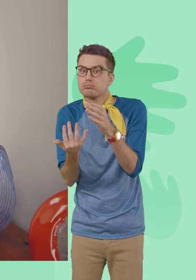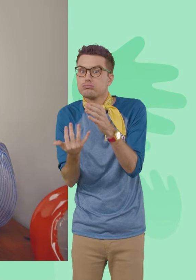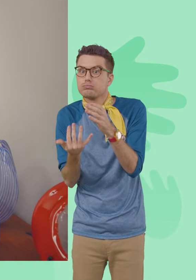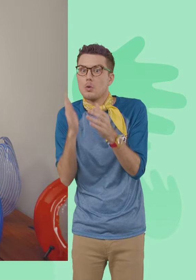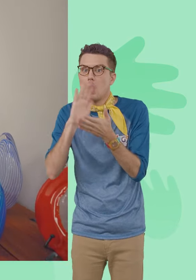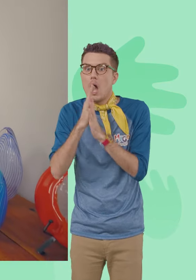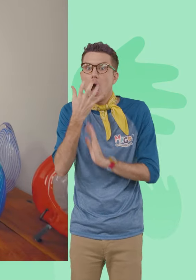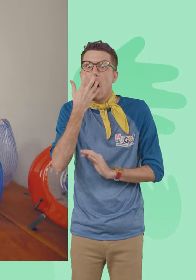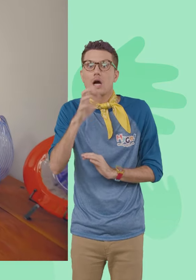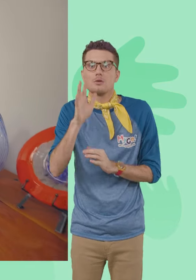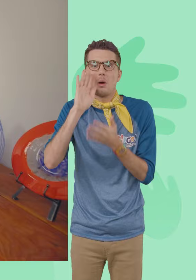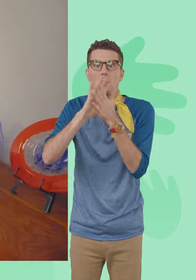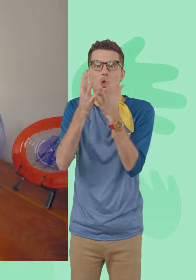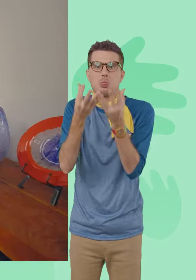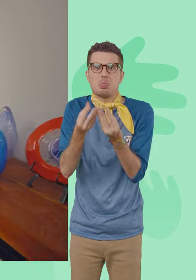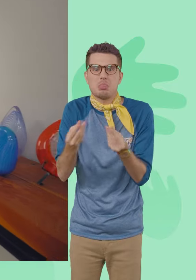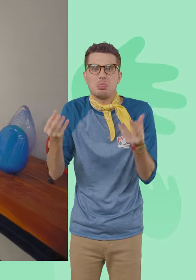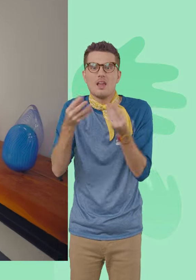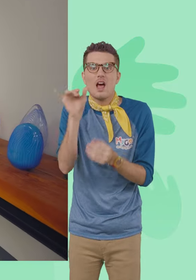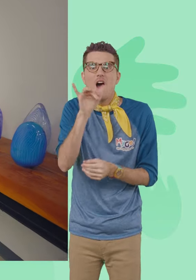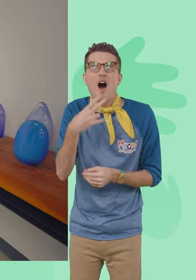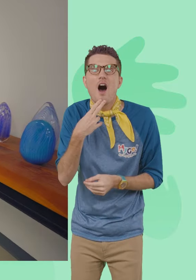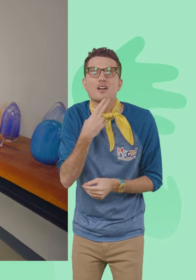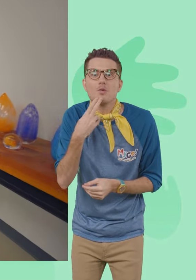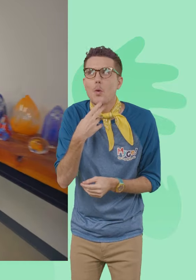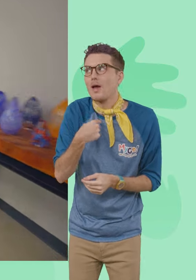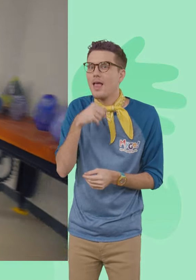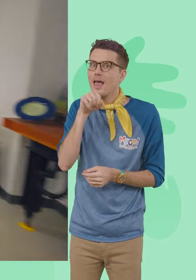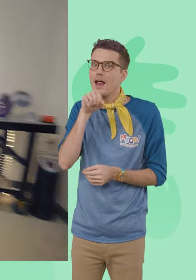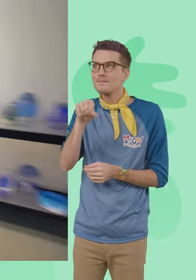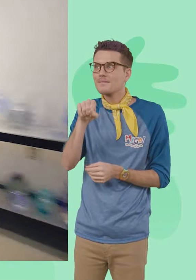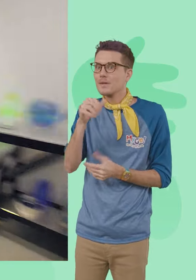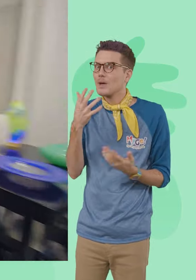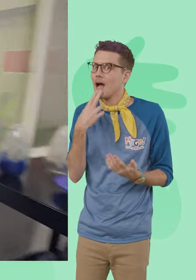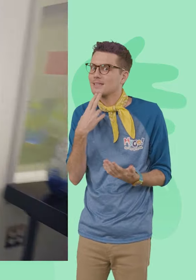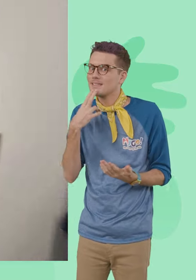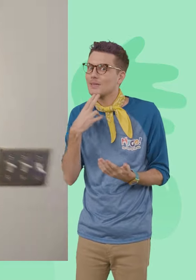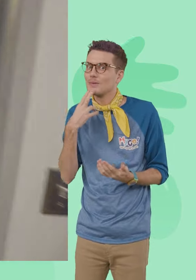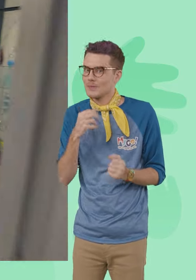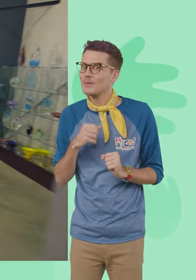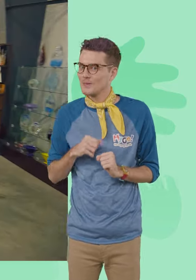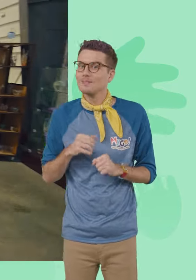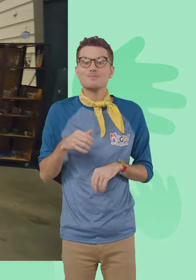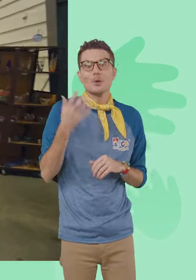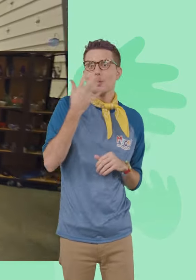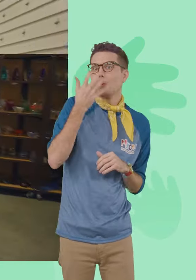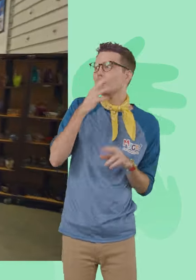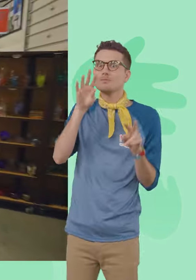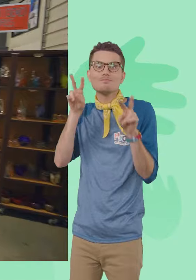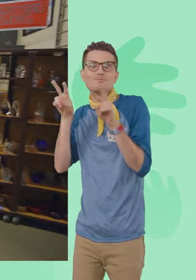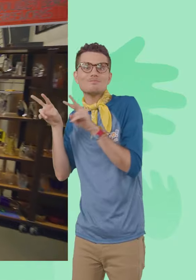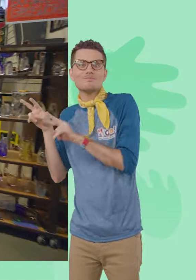up really hot, yeah, it kind of turns into like a liquid, kind of like honey.